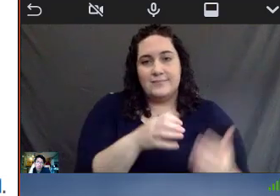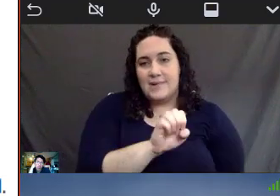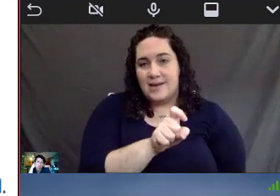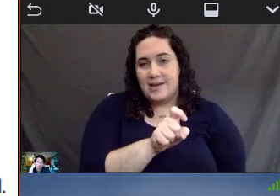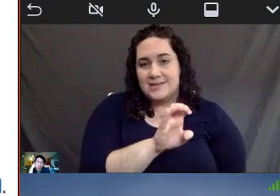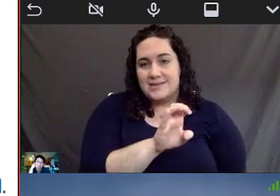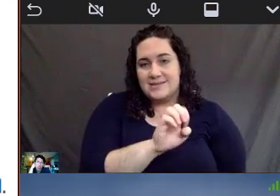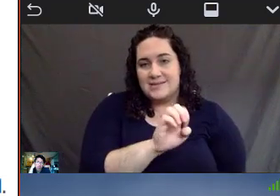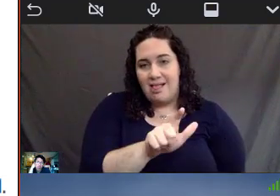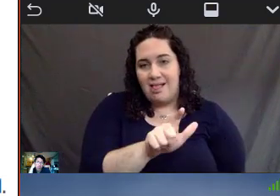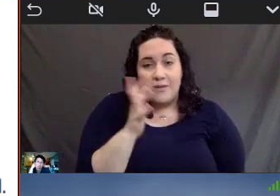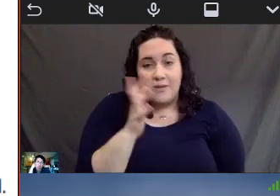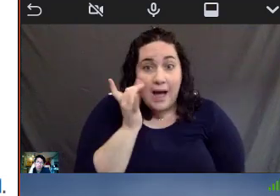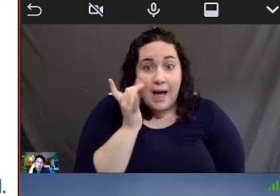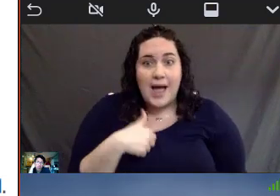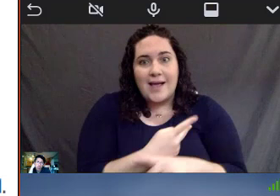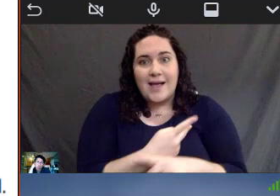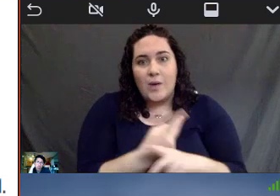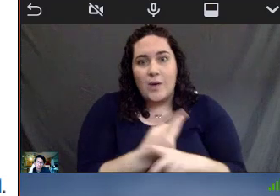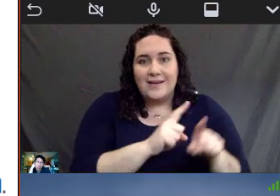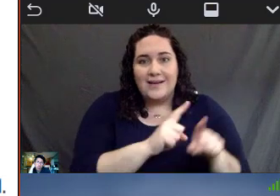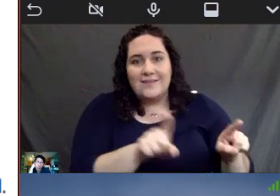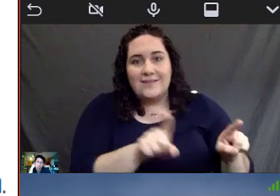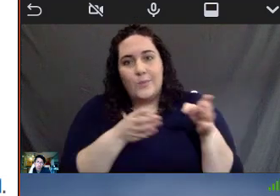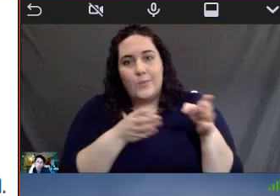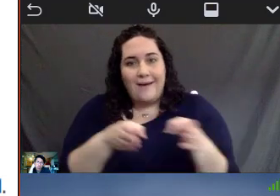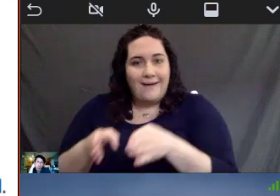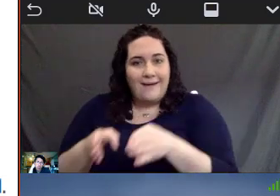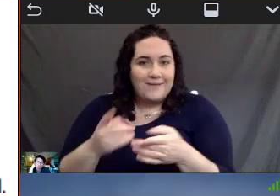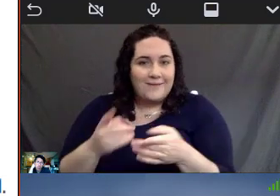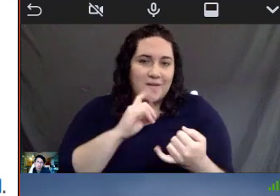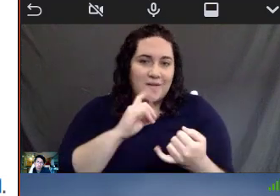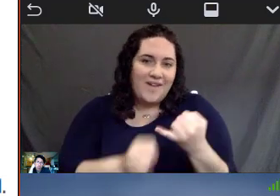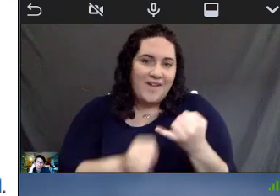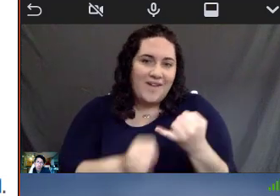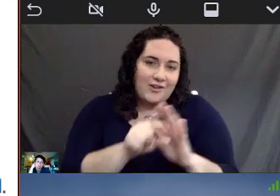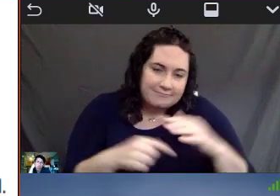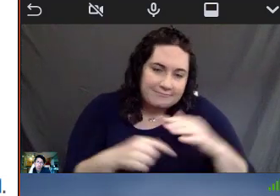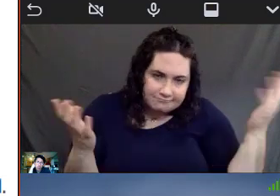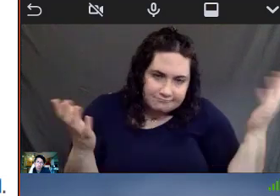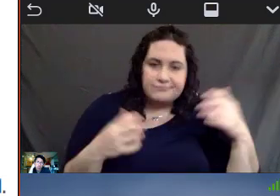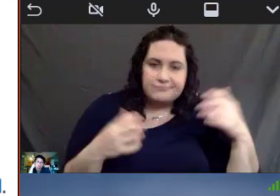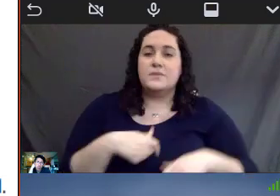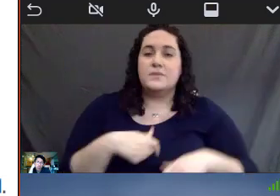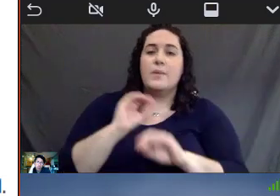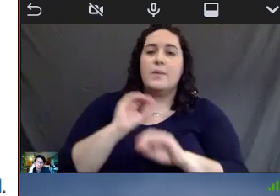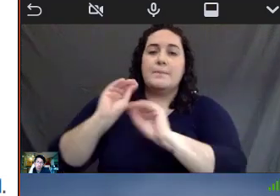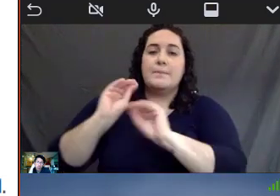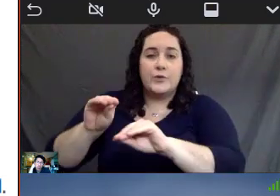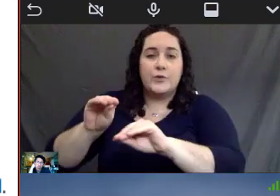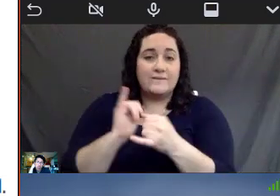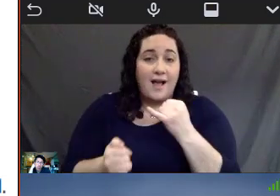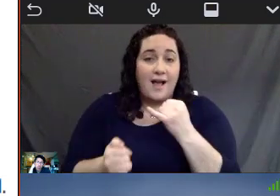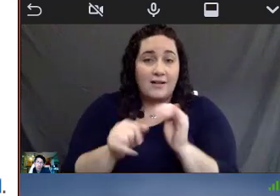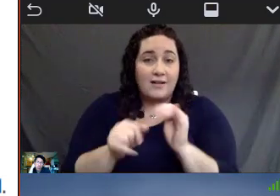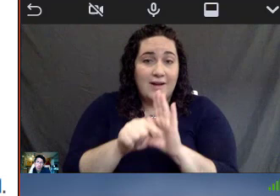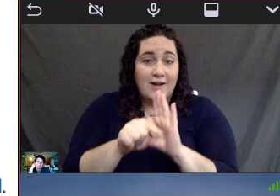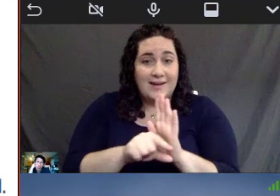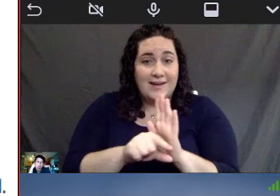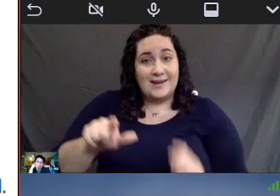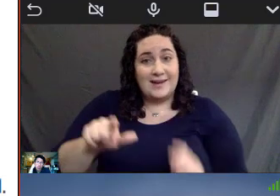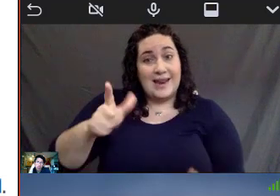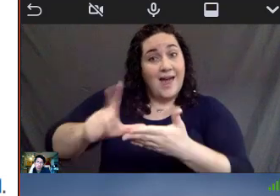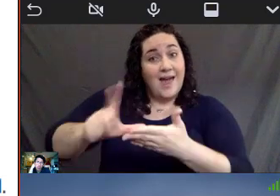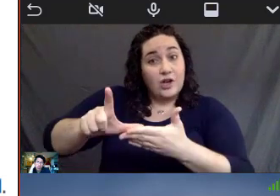student. And then I'll enter a letter grade into SIS. Now, the registrar's office will